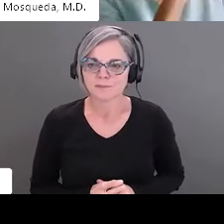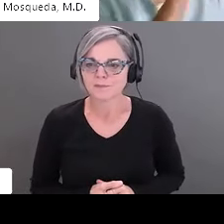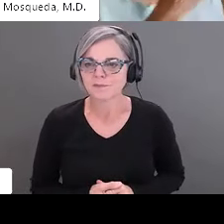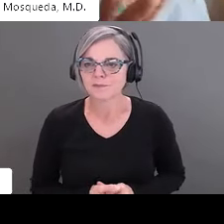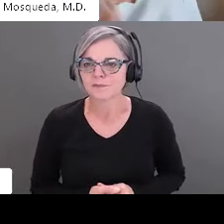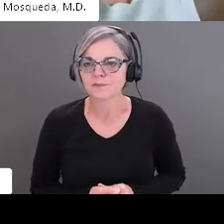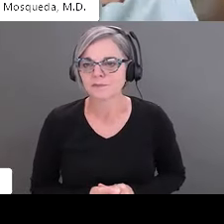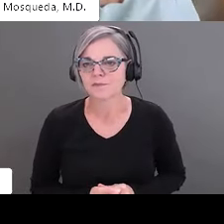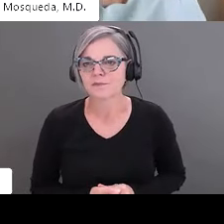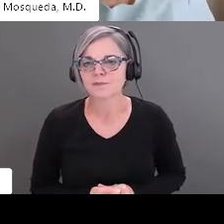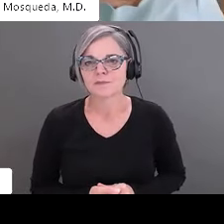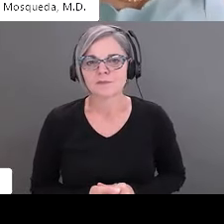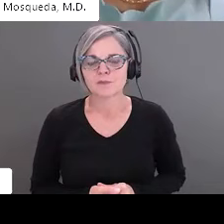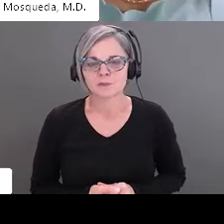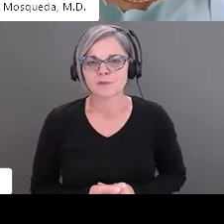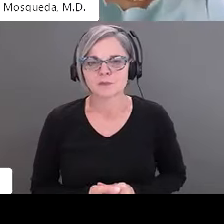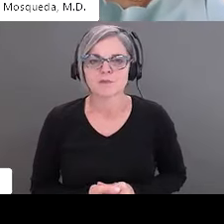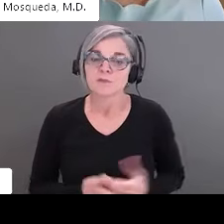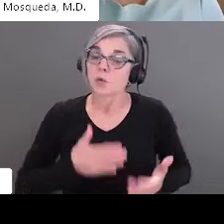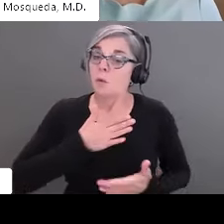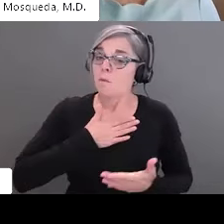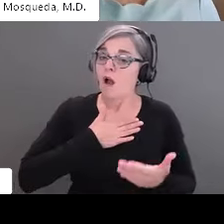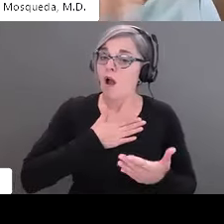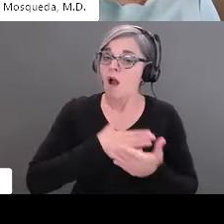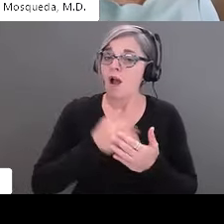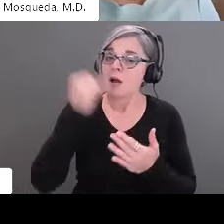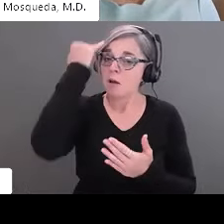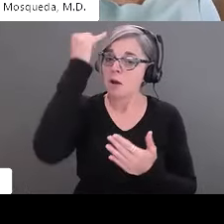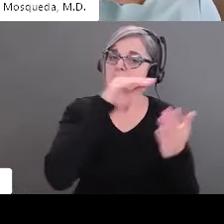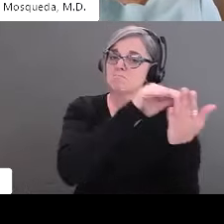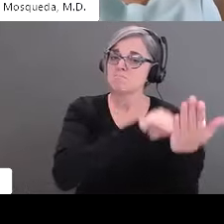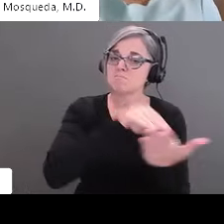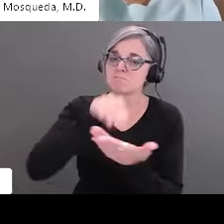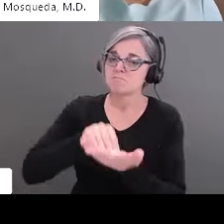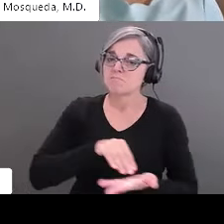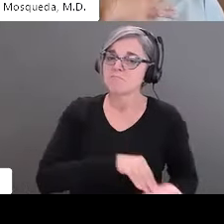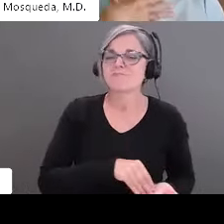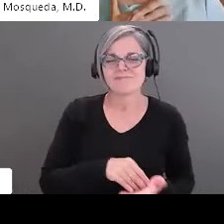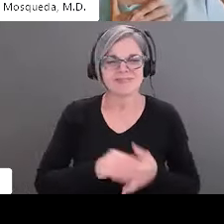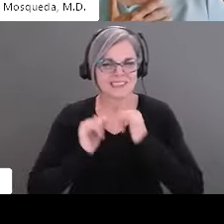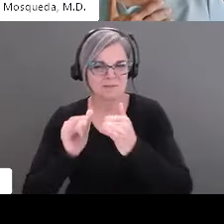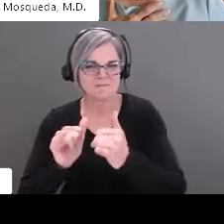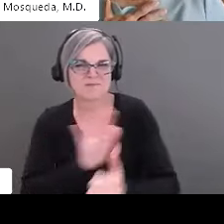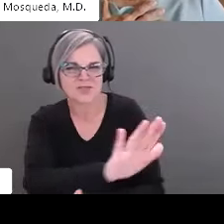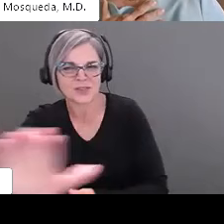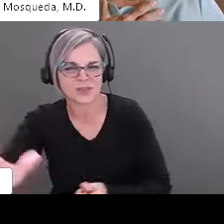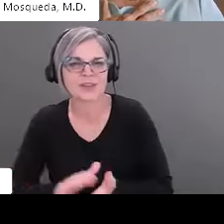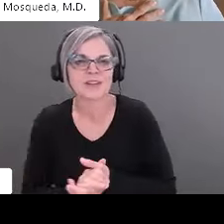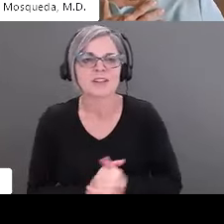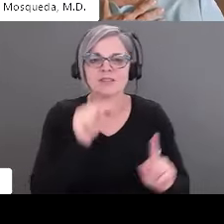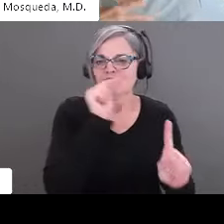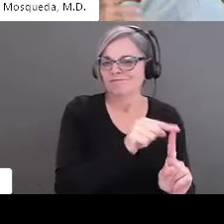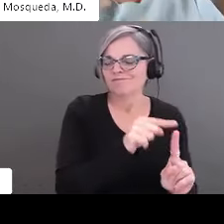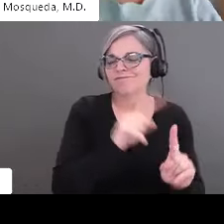So I think I came up with some of the same things that you did. He has a dementia that limits his ability to care for